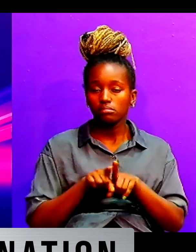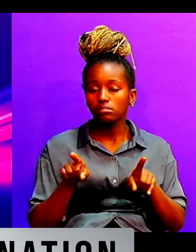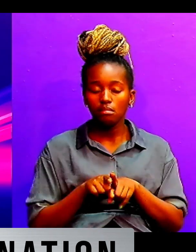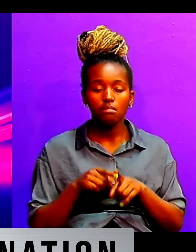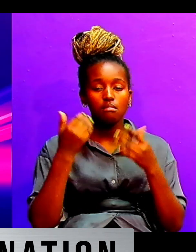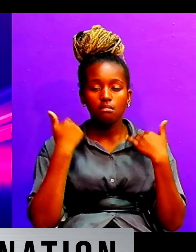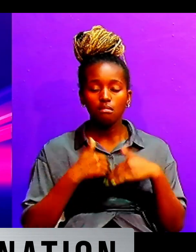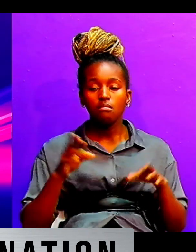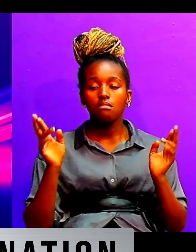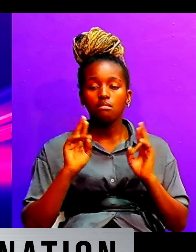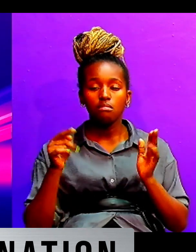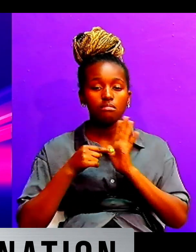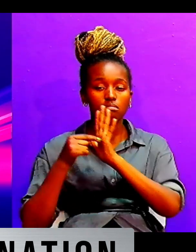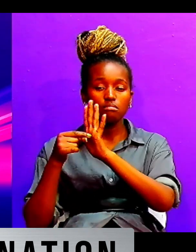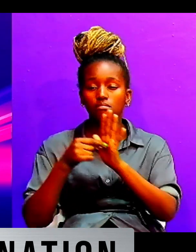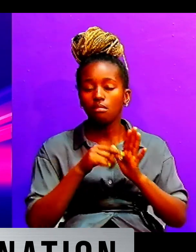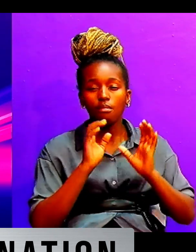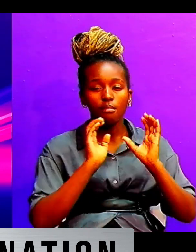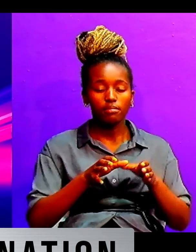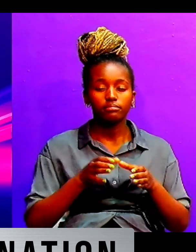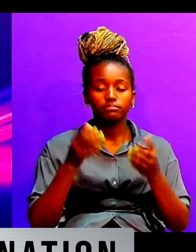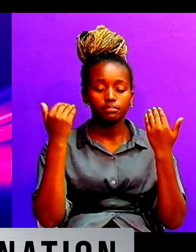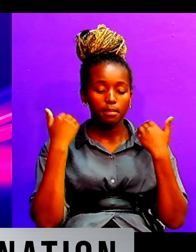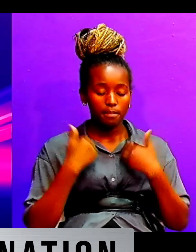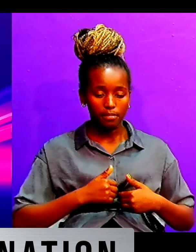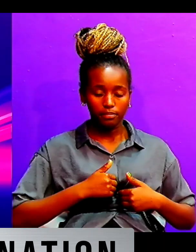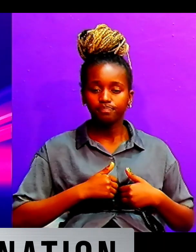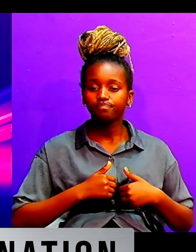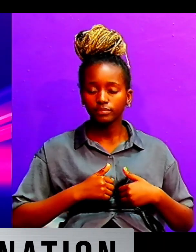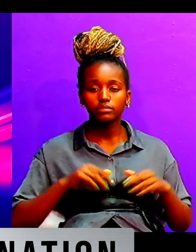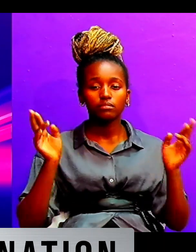show the party that I'm quite competent about this